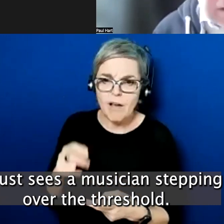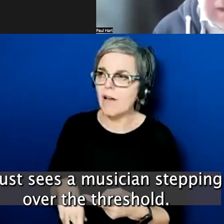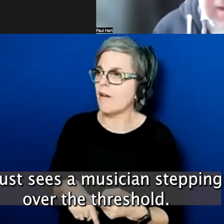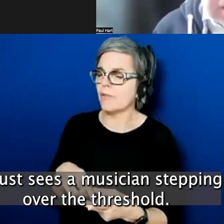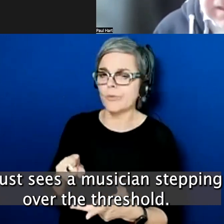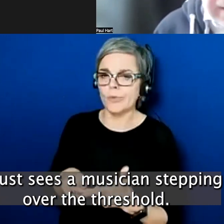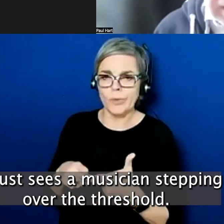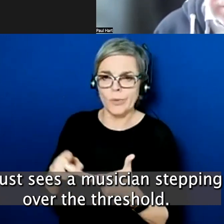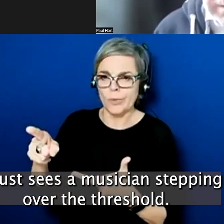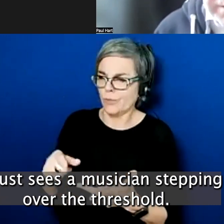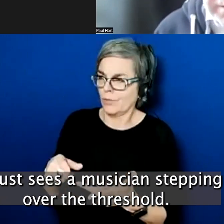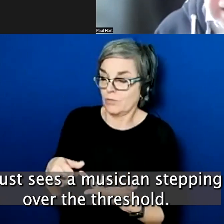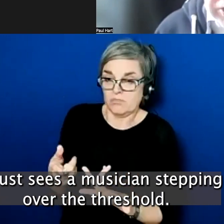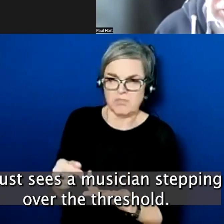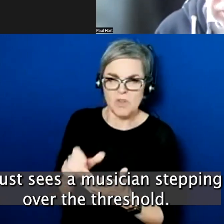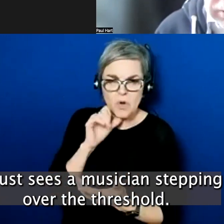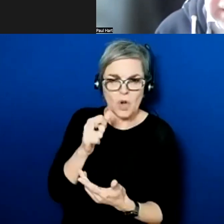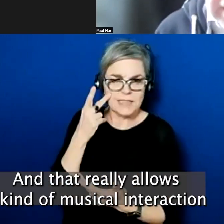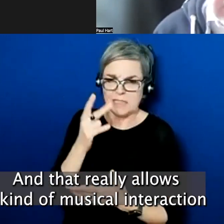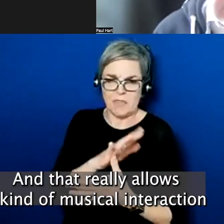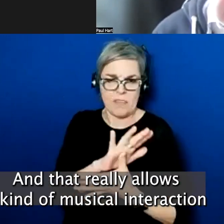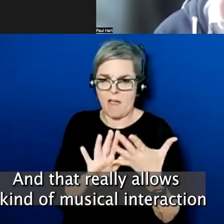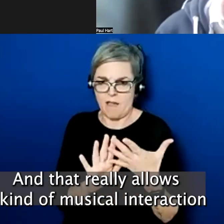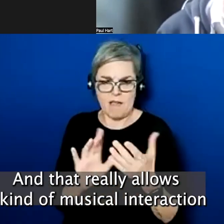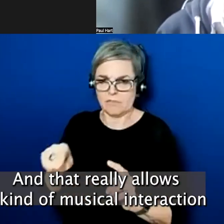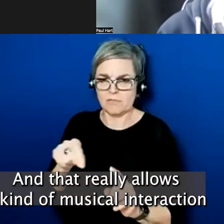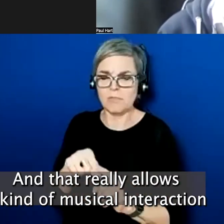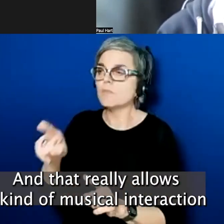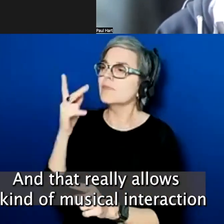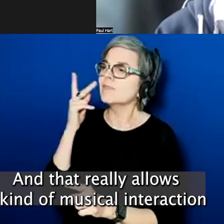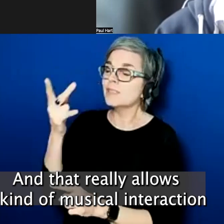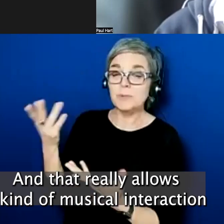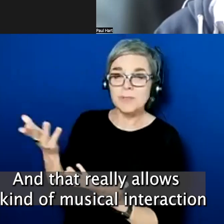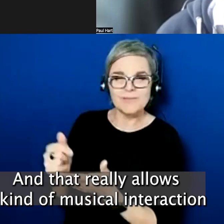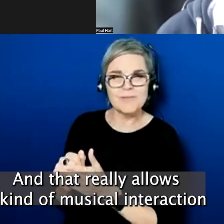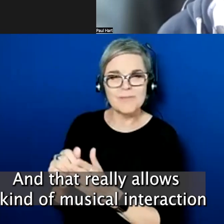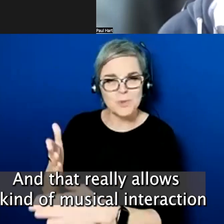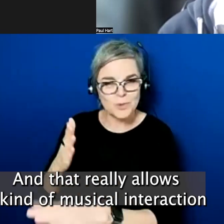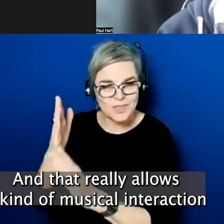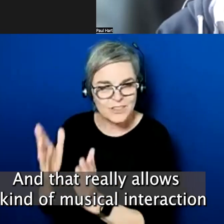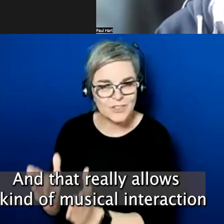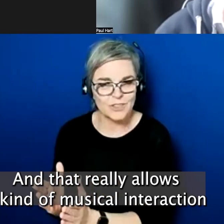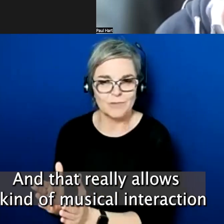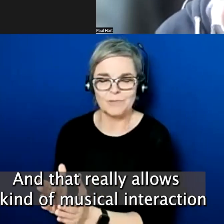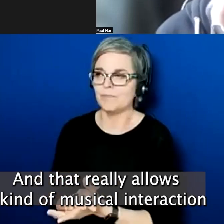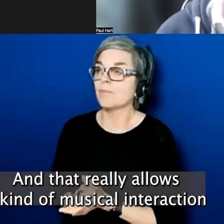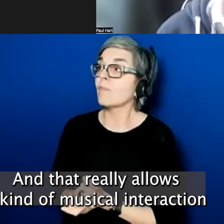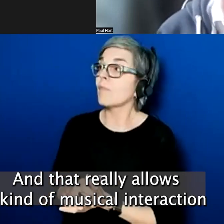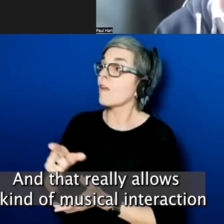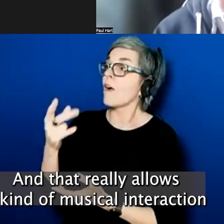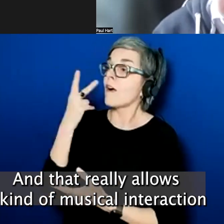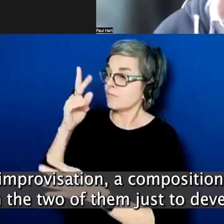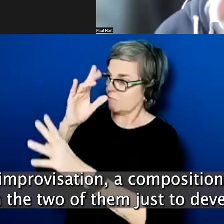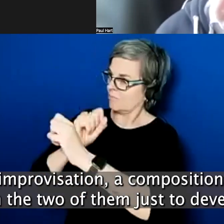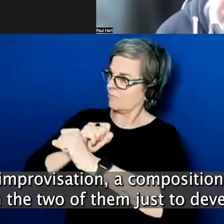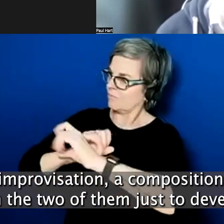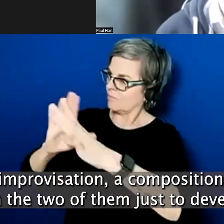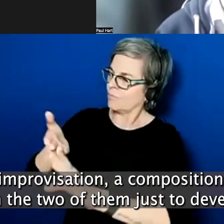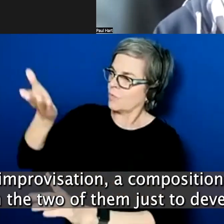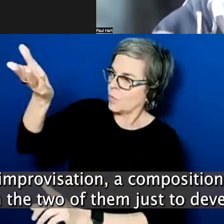musician stepping over the threshold. And that really allows a kind of musical interaction,